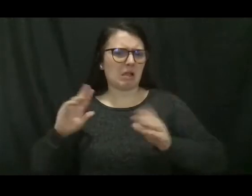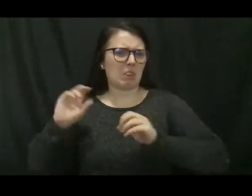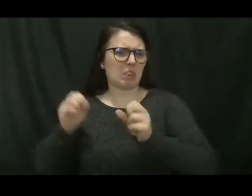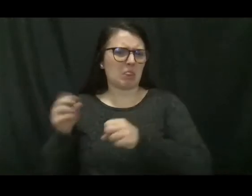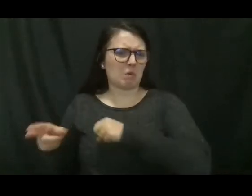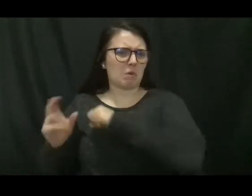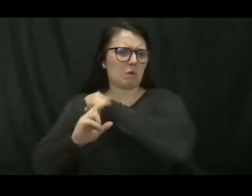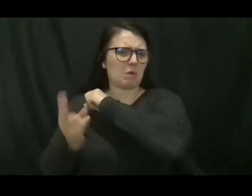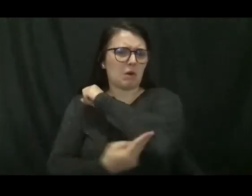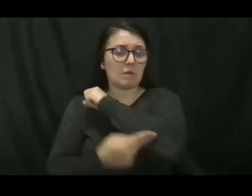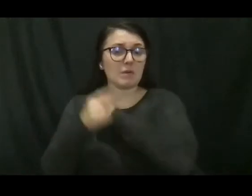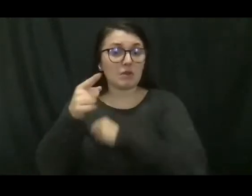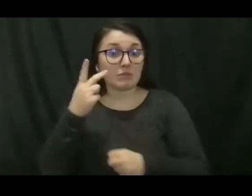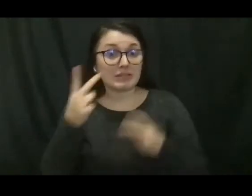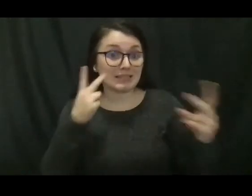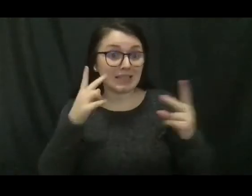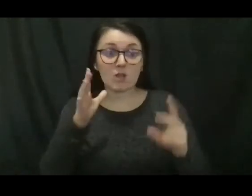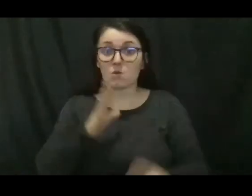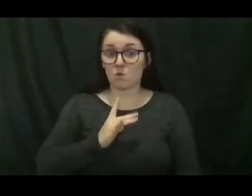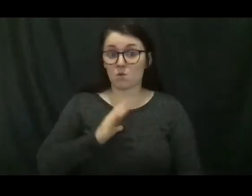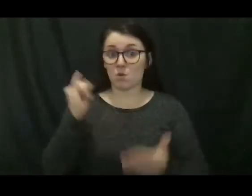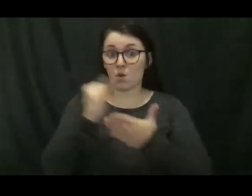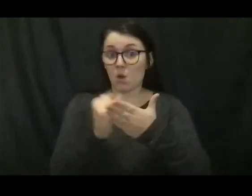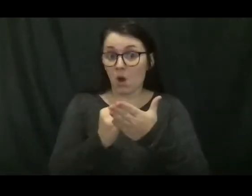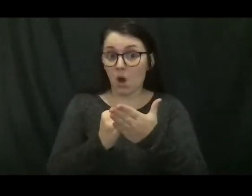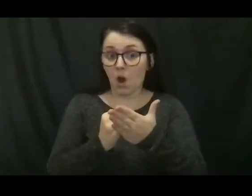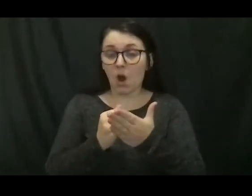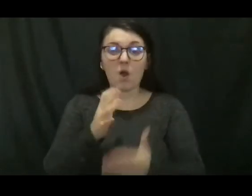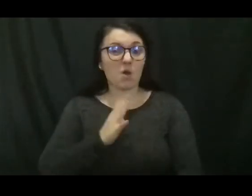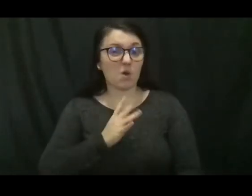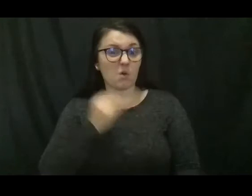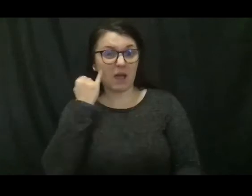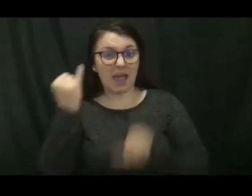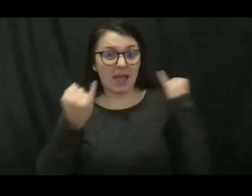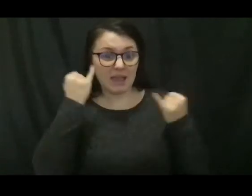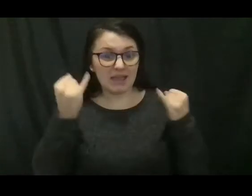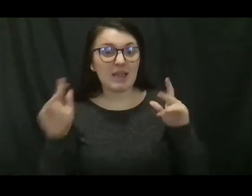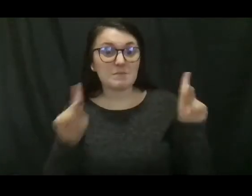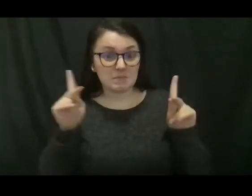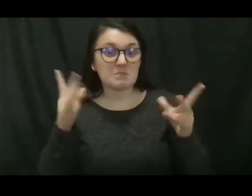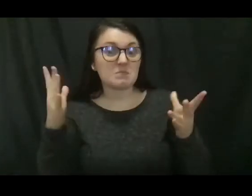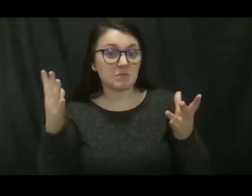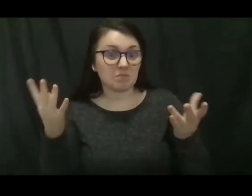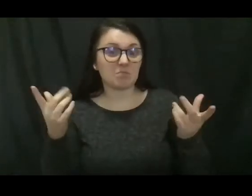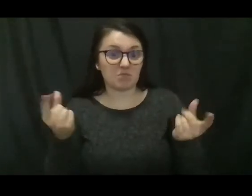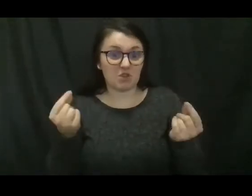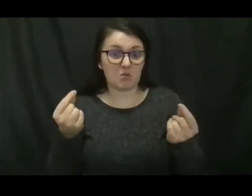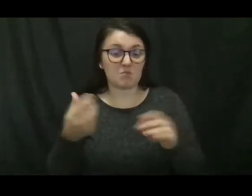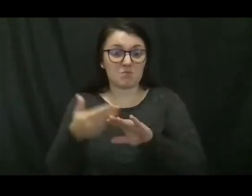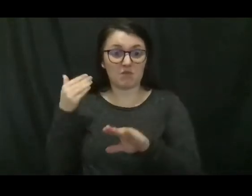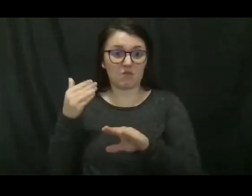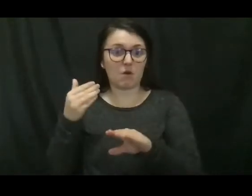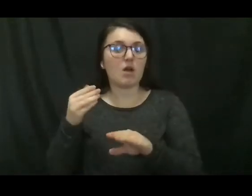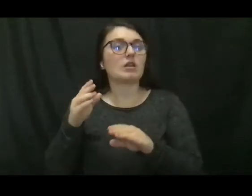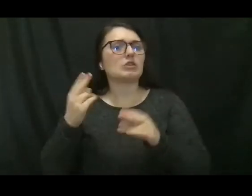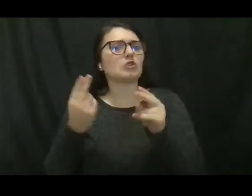cool artwork. You're gonna see some really creative ideas that people have used to reuse junk. So